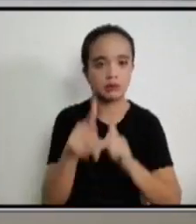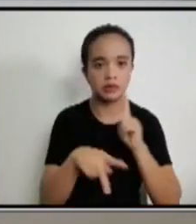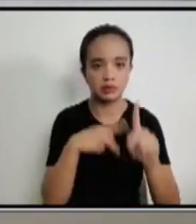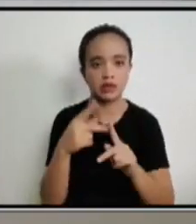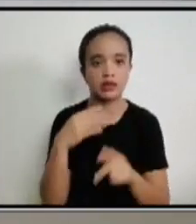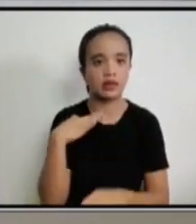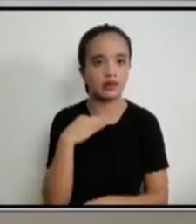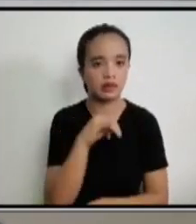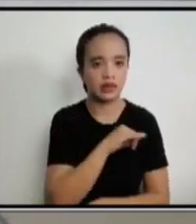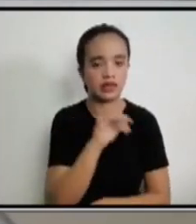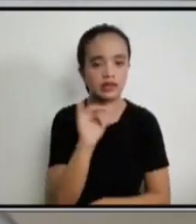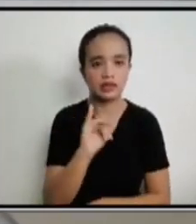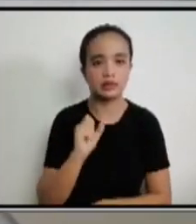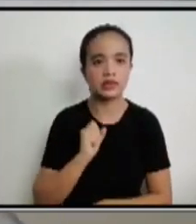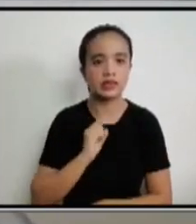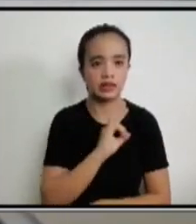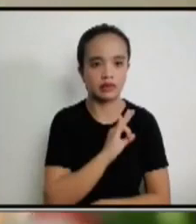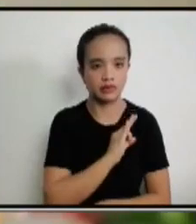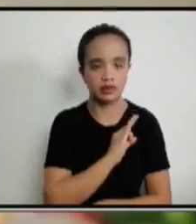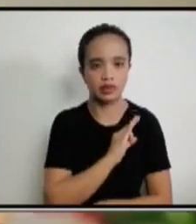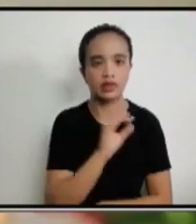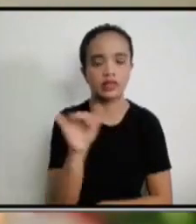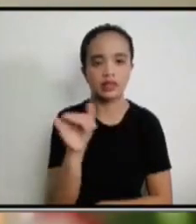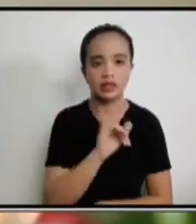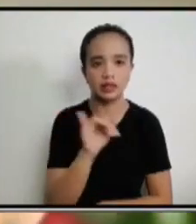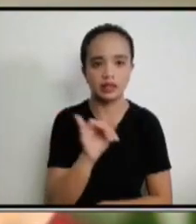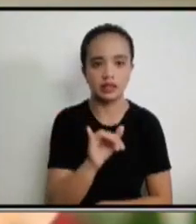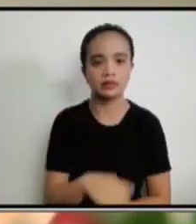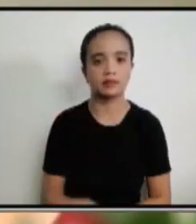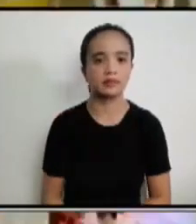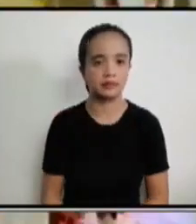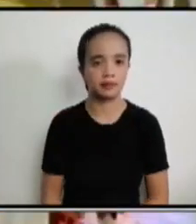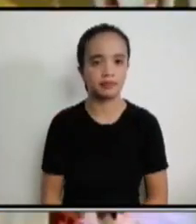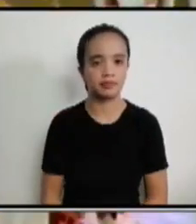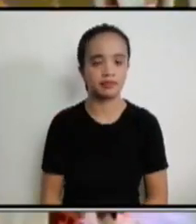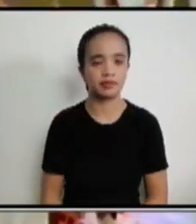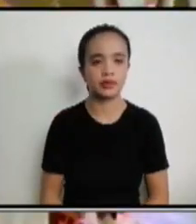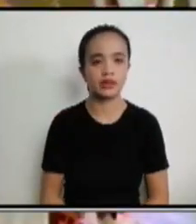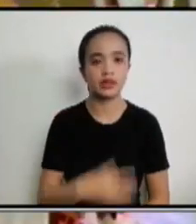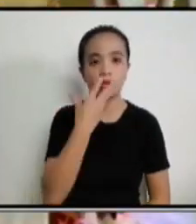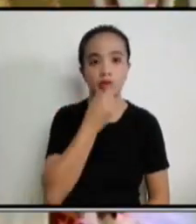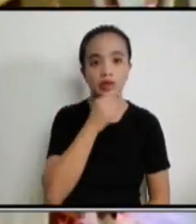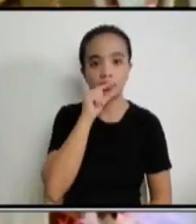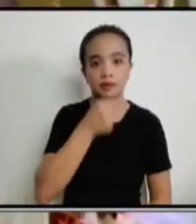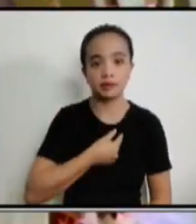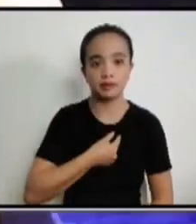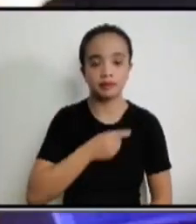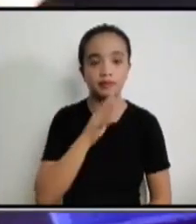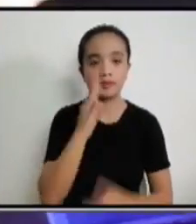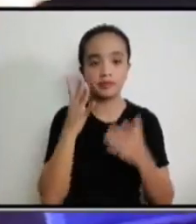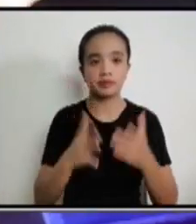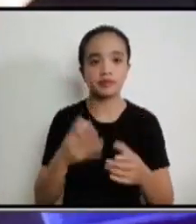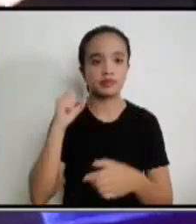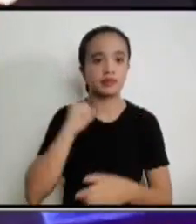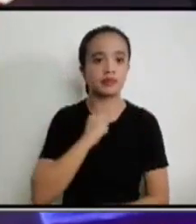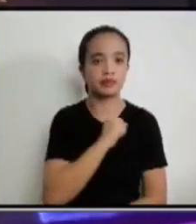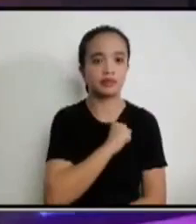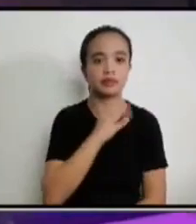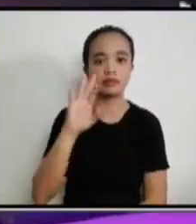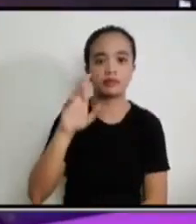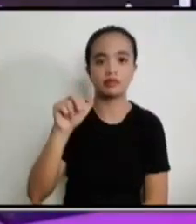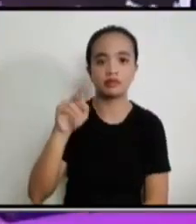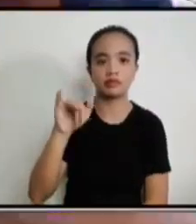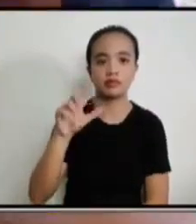staff development, as well as with our students. Guest speaker naman si Senator Francis Tolentino, kung saan tiniyak niya ang suporta